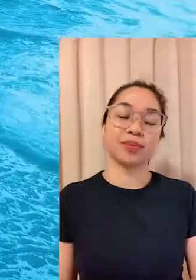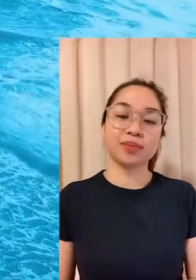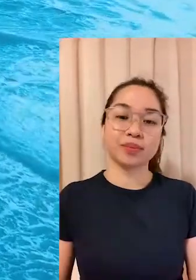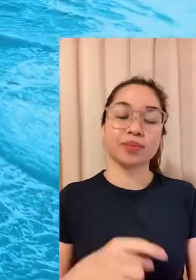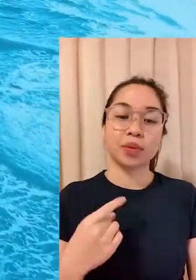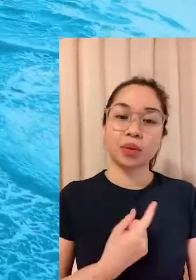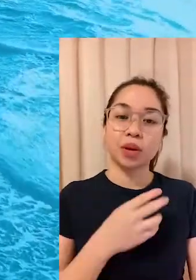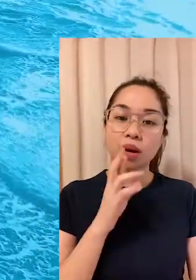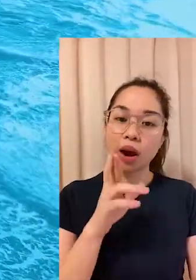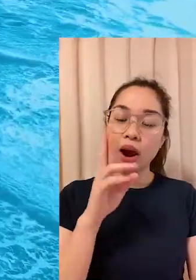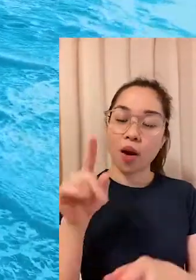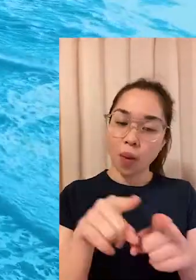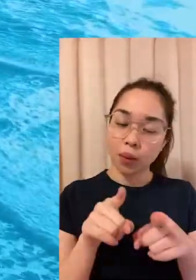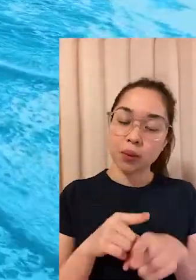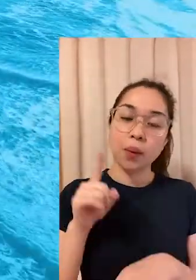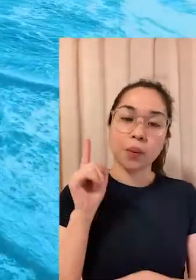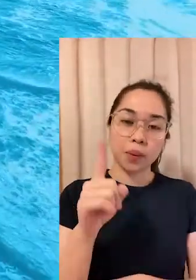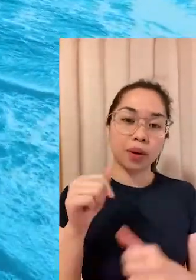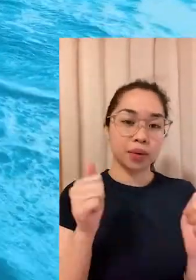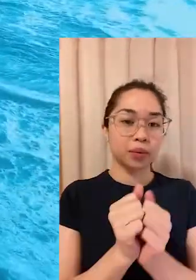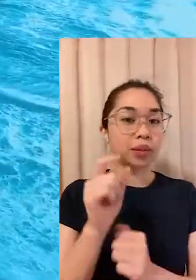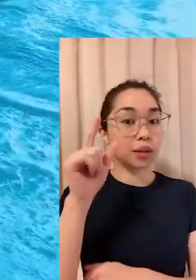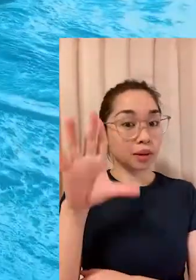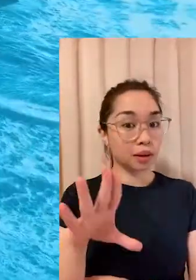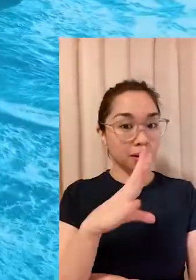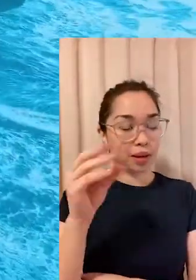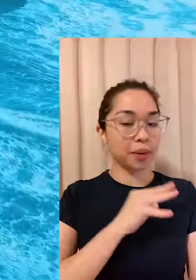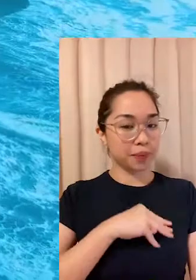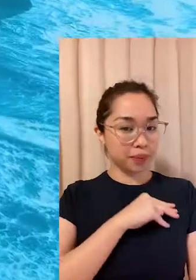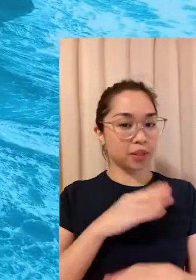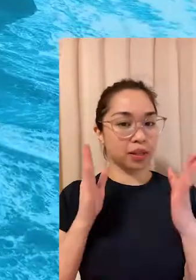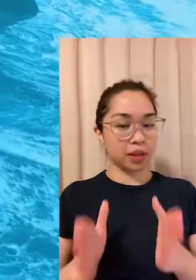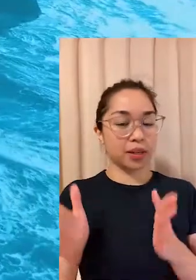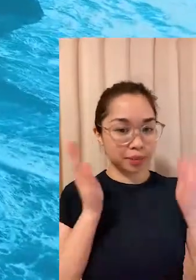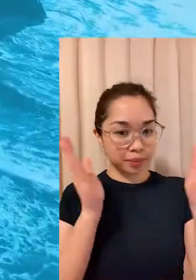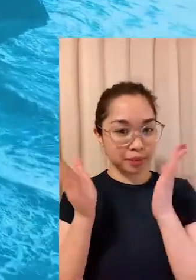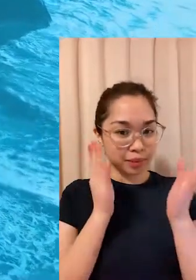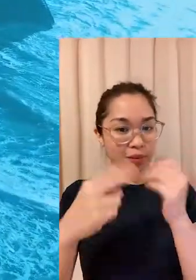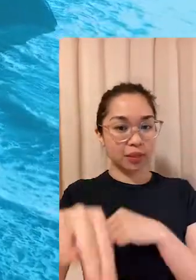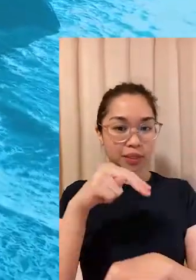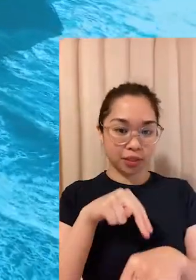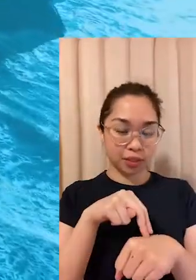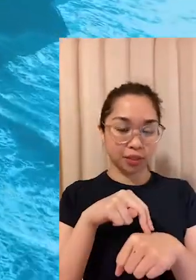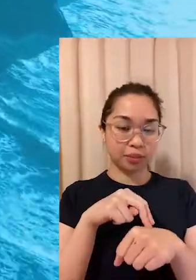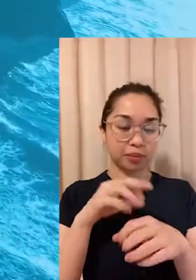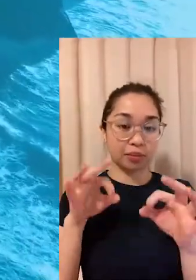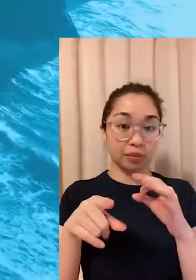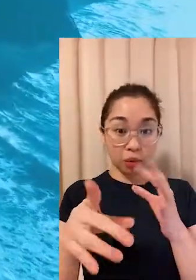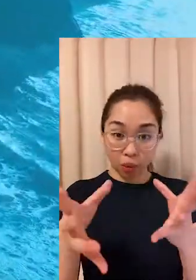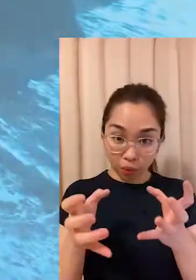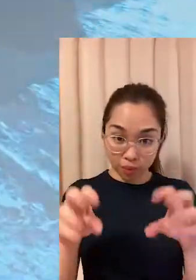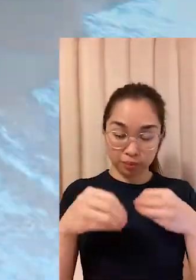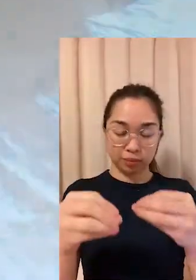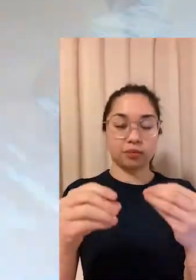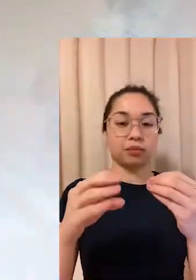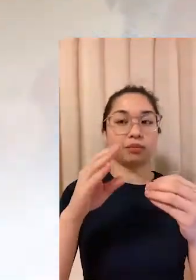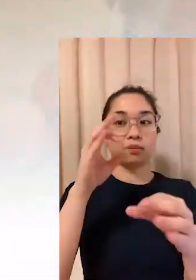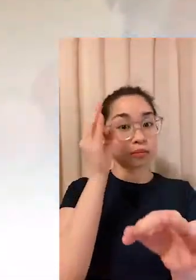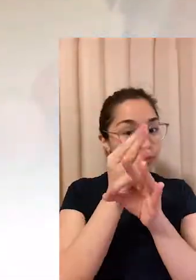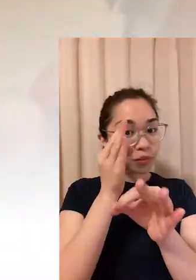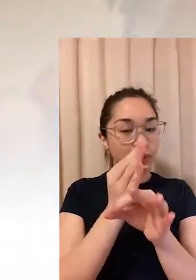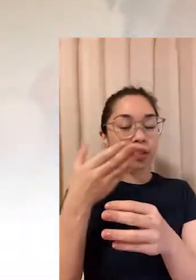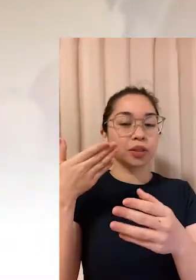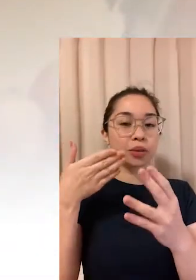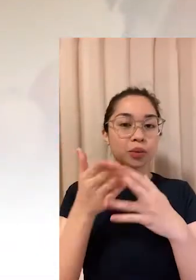also one with God and our missionaries in serving the nations. To give by faith through the mission's